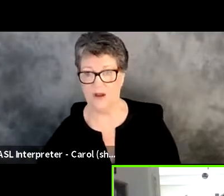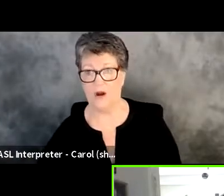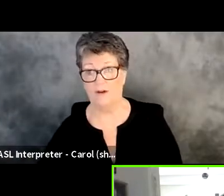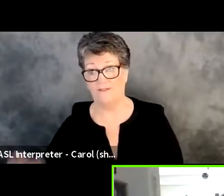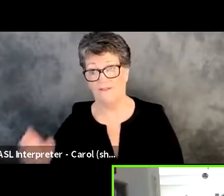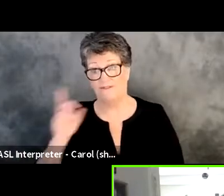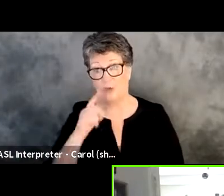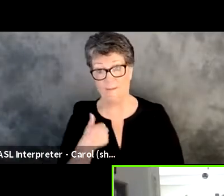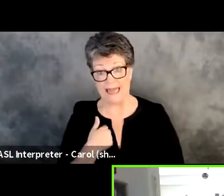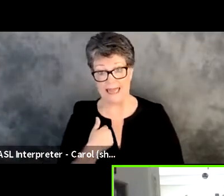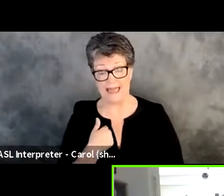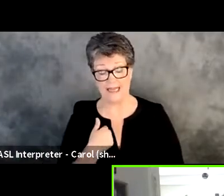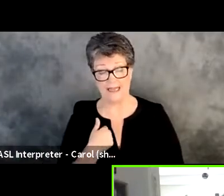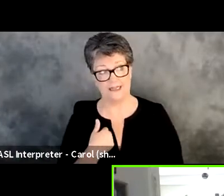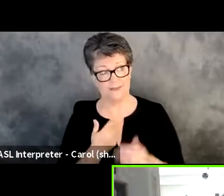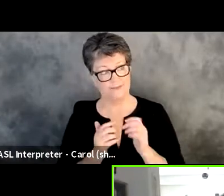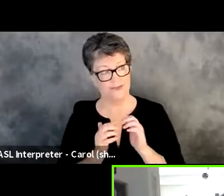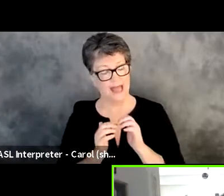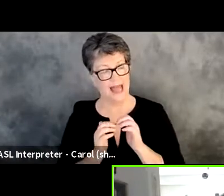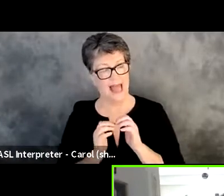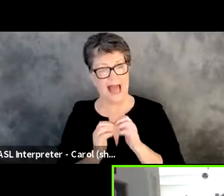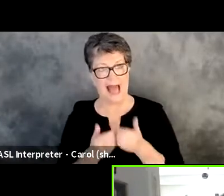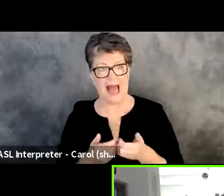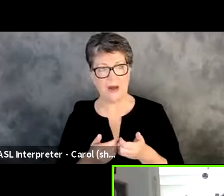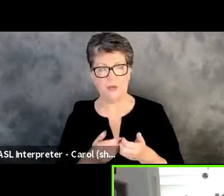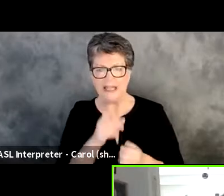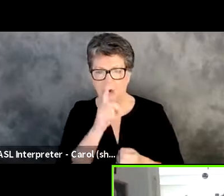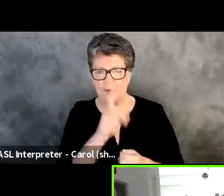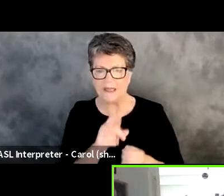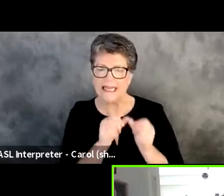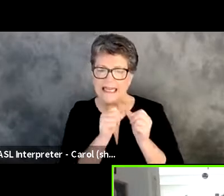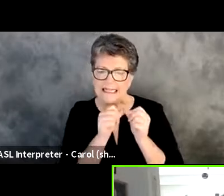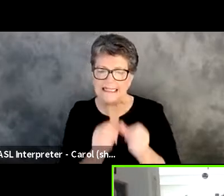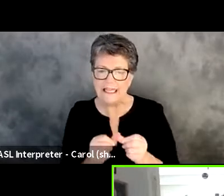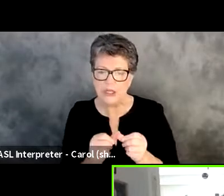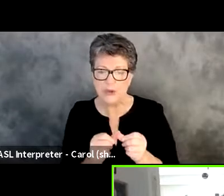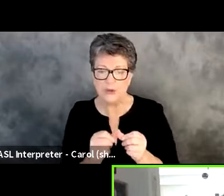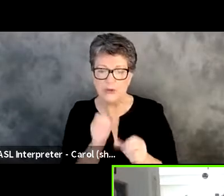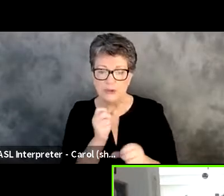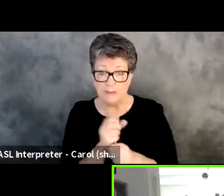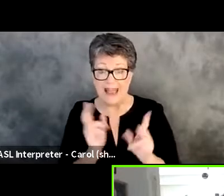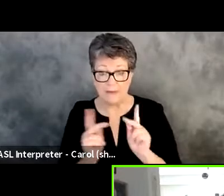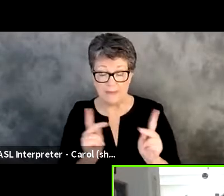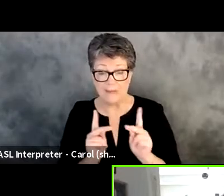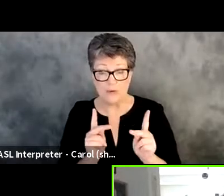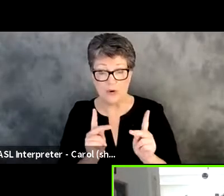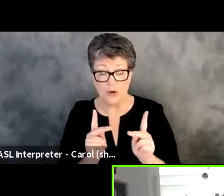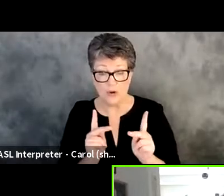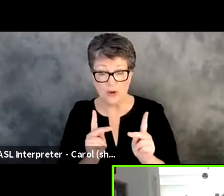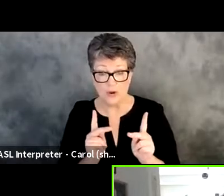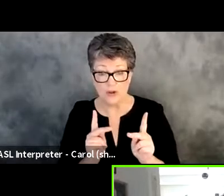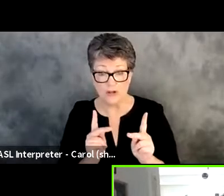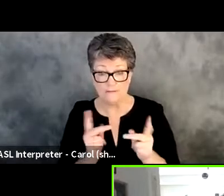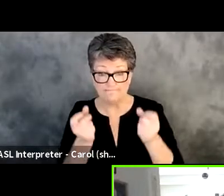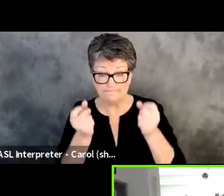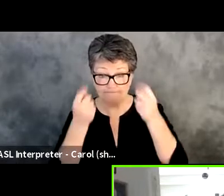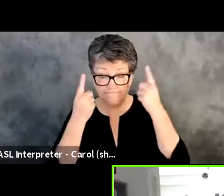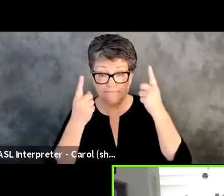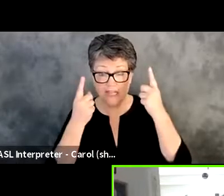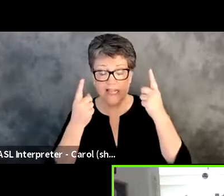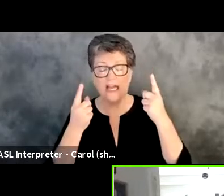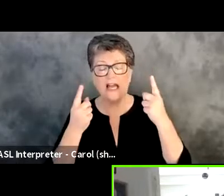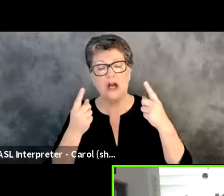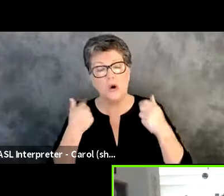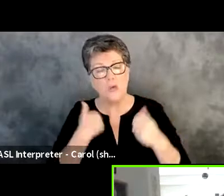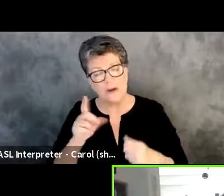it's how do we really continue to make people recognize that we need